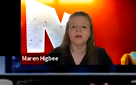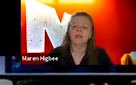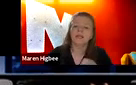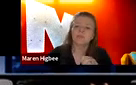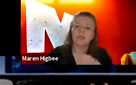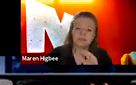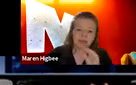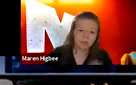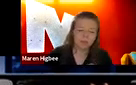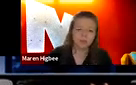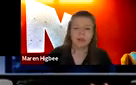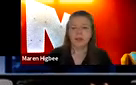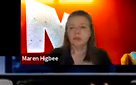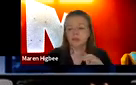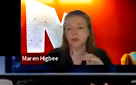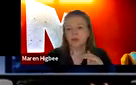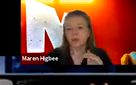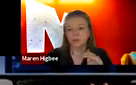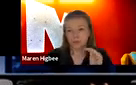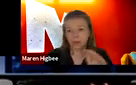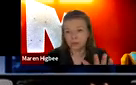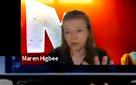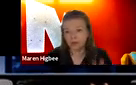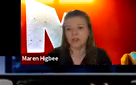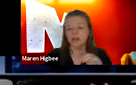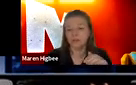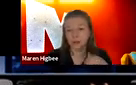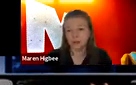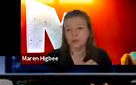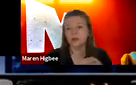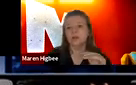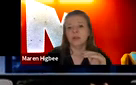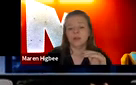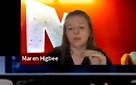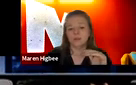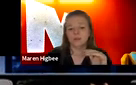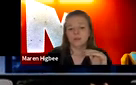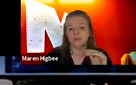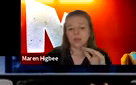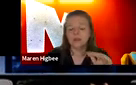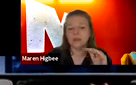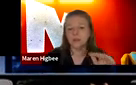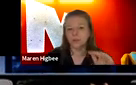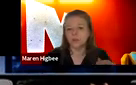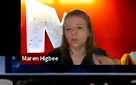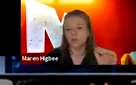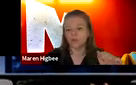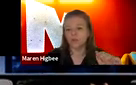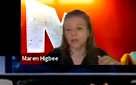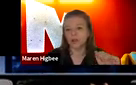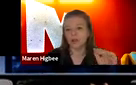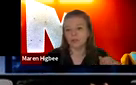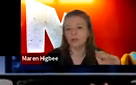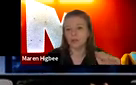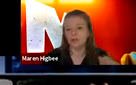now it is an absolute mandate from, from Microsoft and from Amazon that anything that we do that